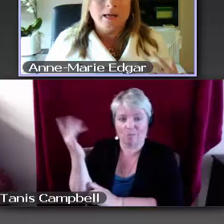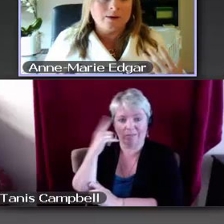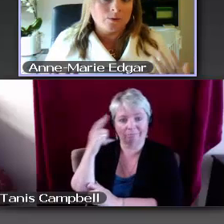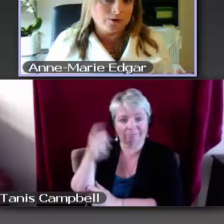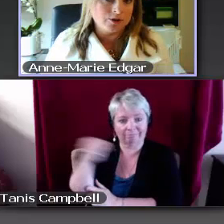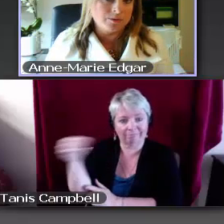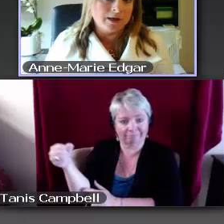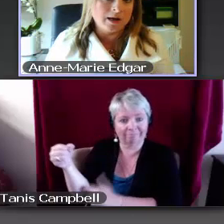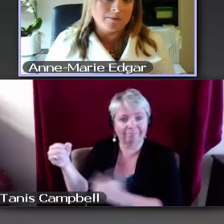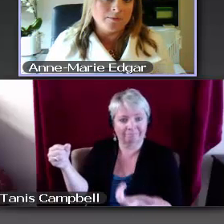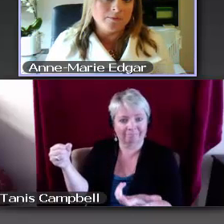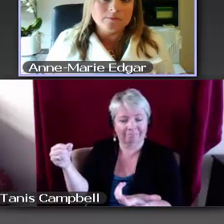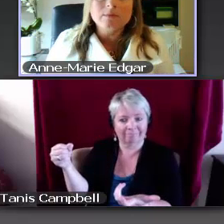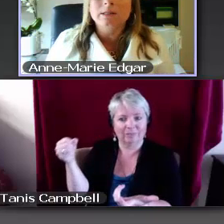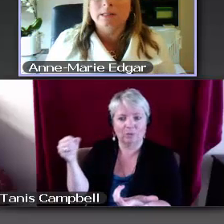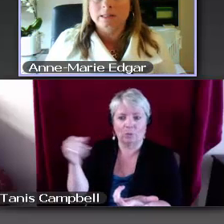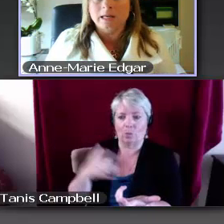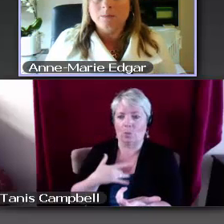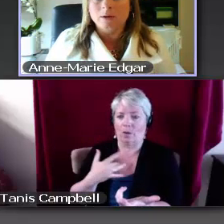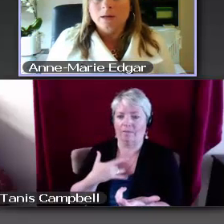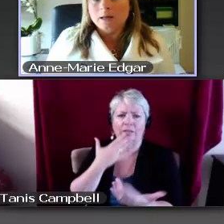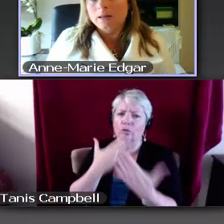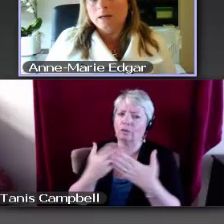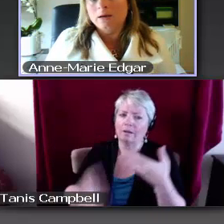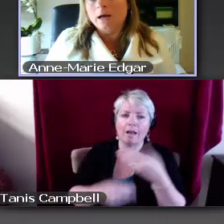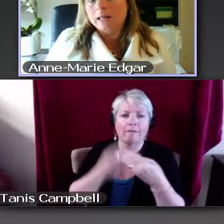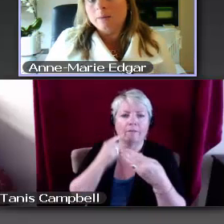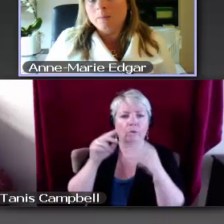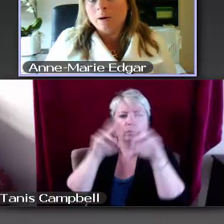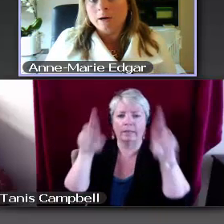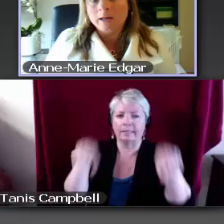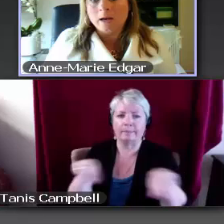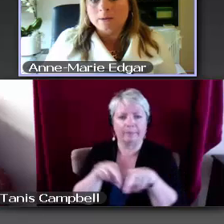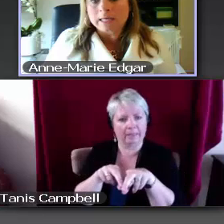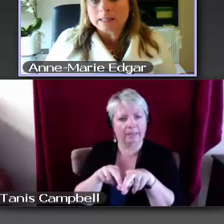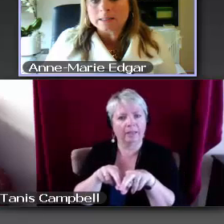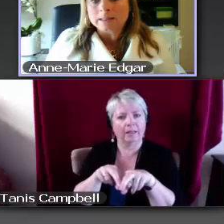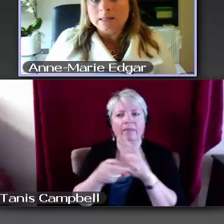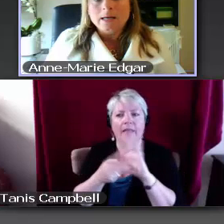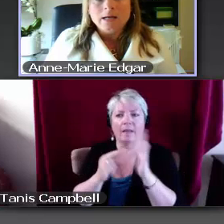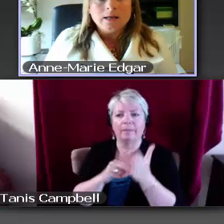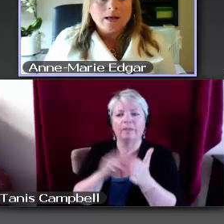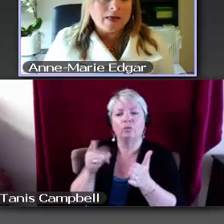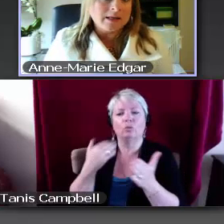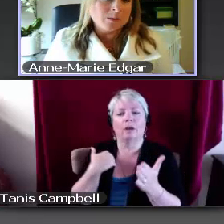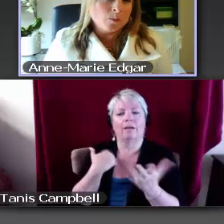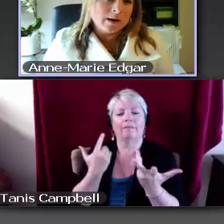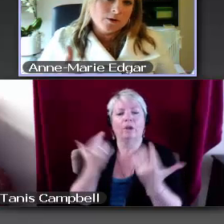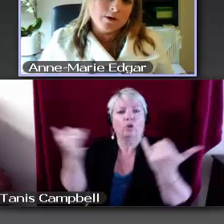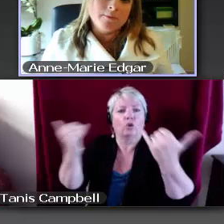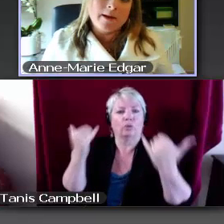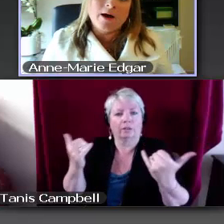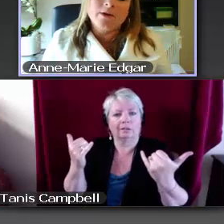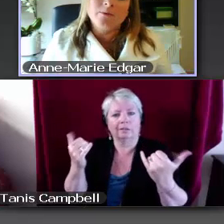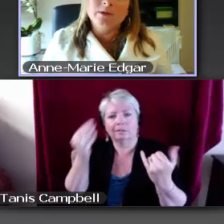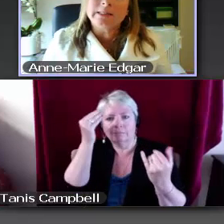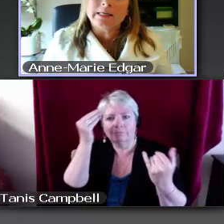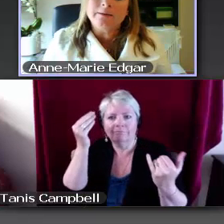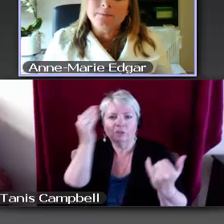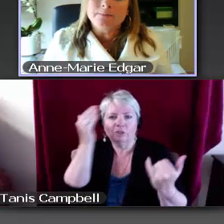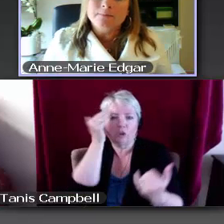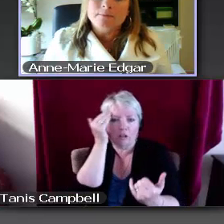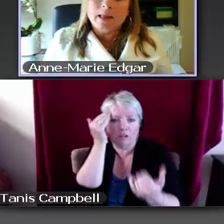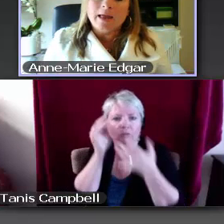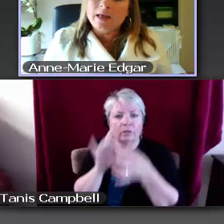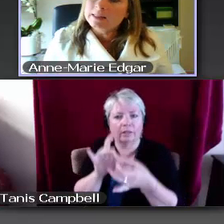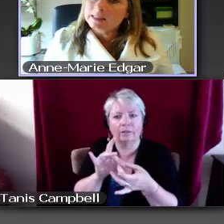resume in order to become sustainable in the labor market nowadays. That's one career path that we're